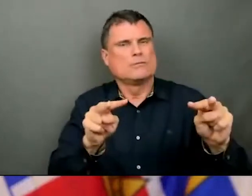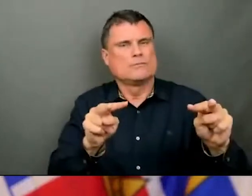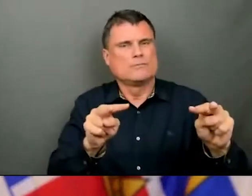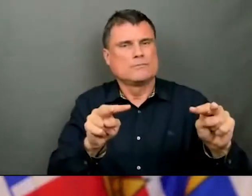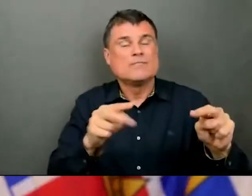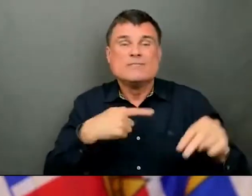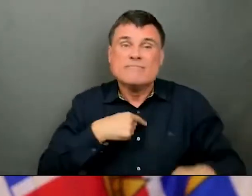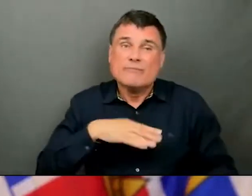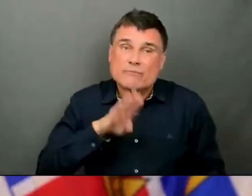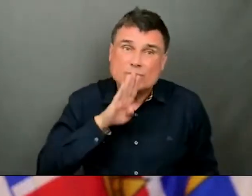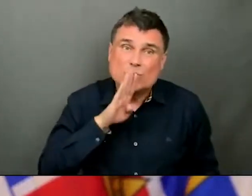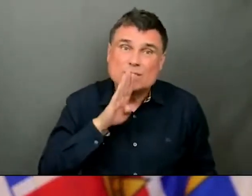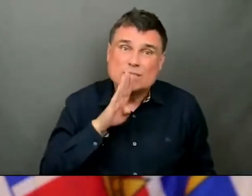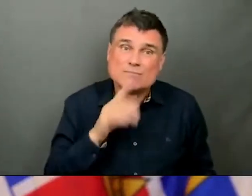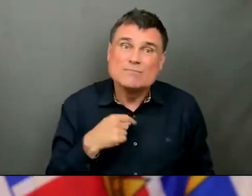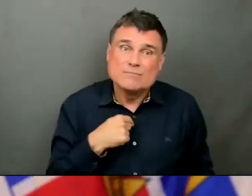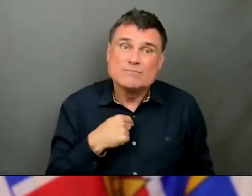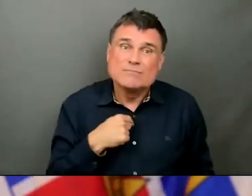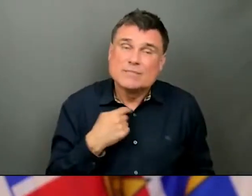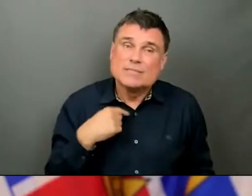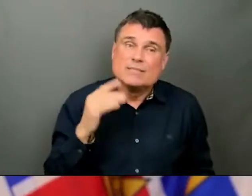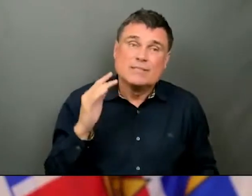frustrating when we see